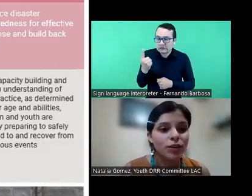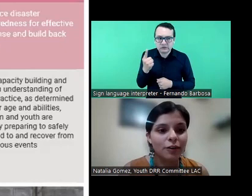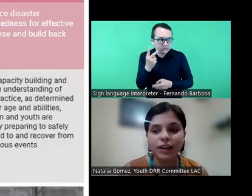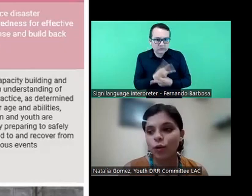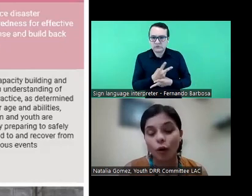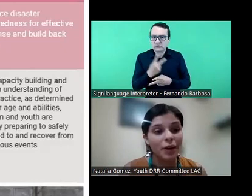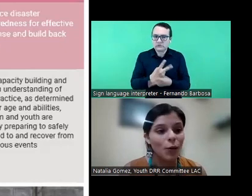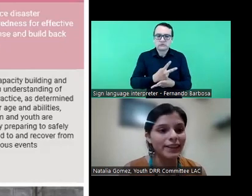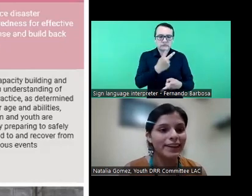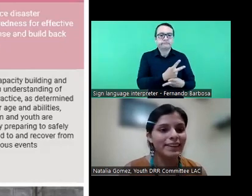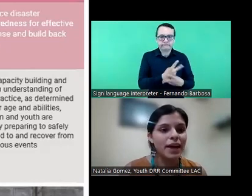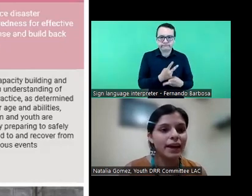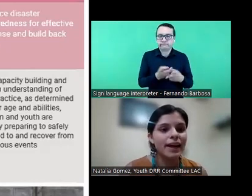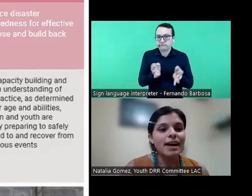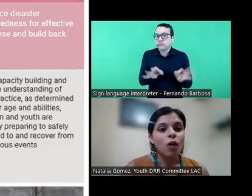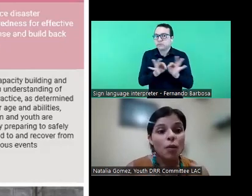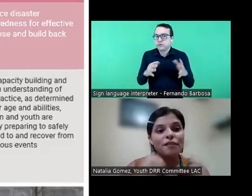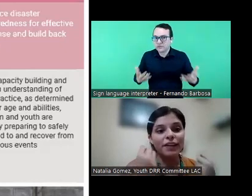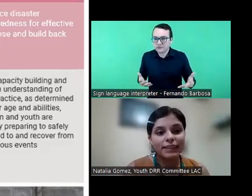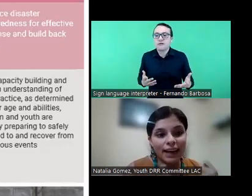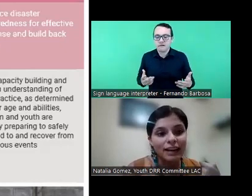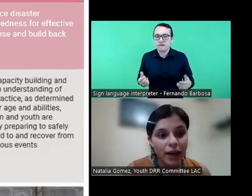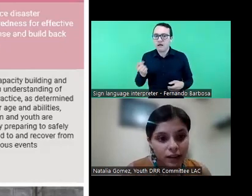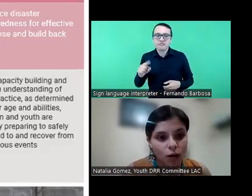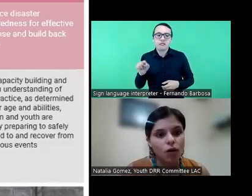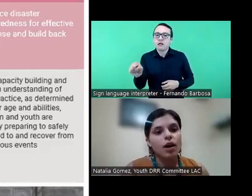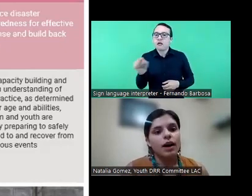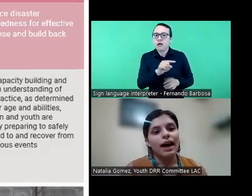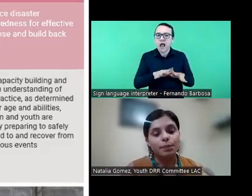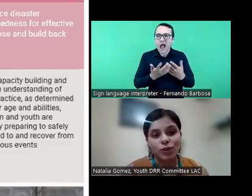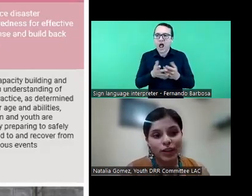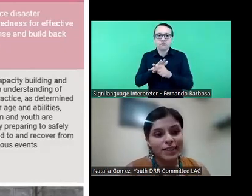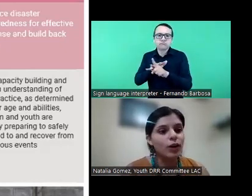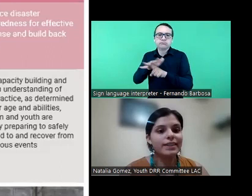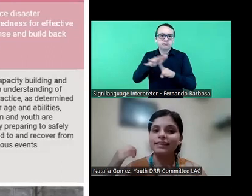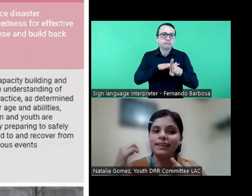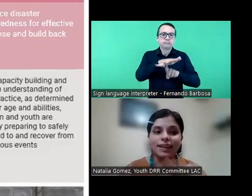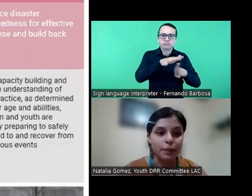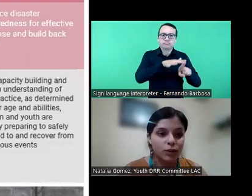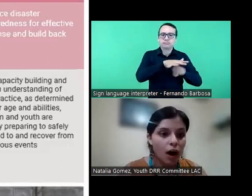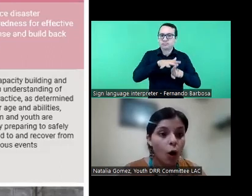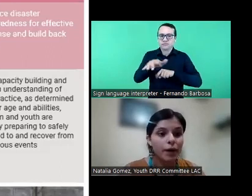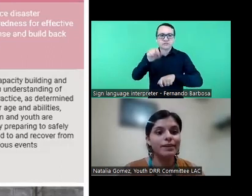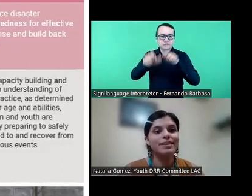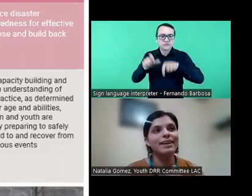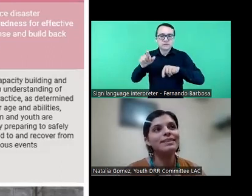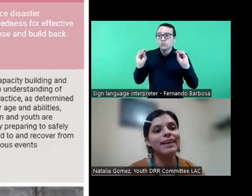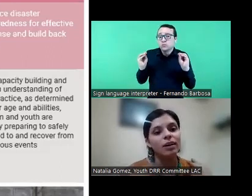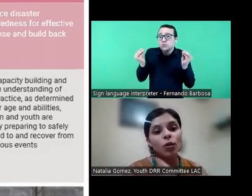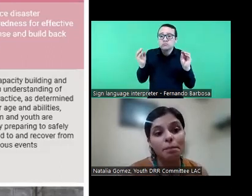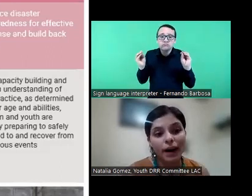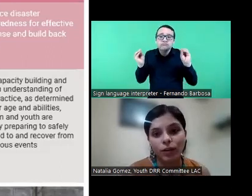it is important that this risk understanding takes into account also how risk affects